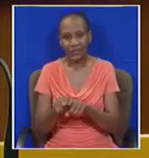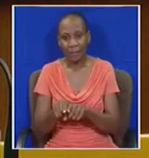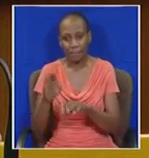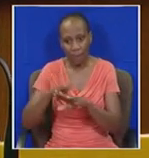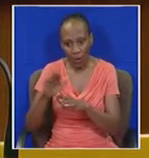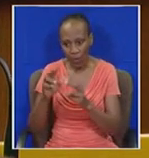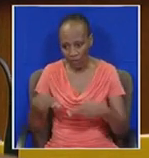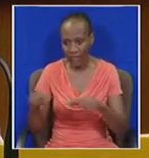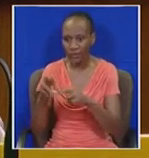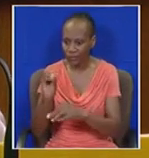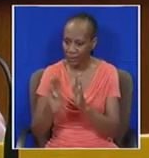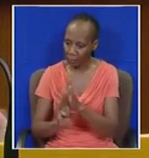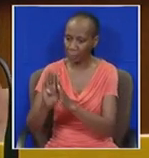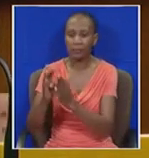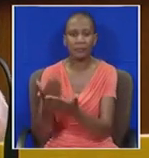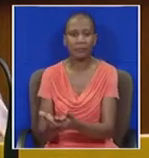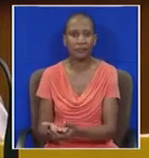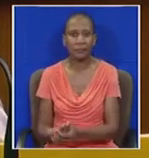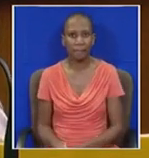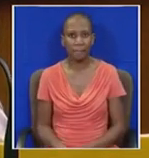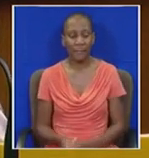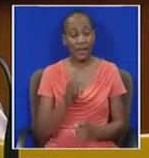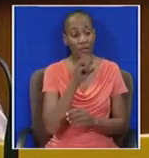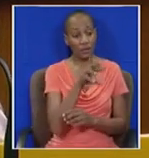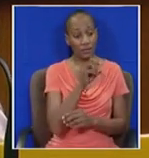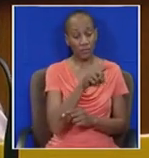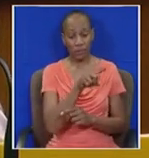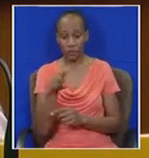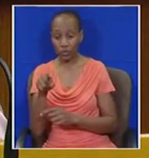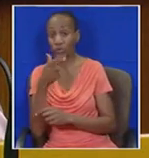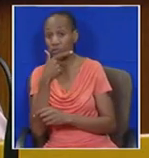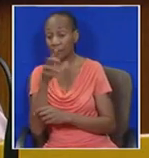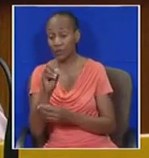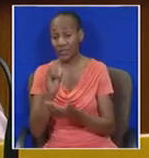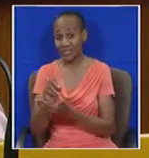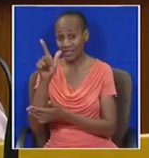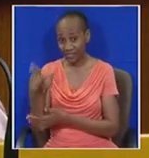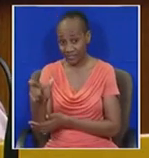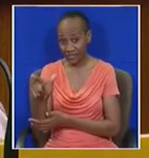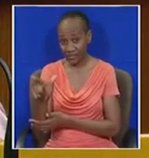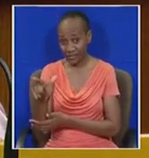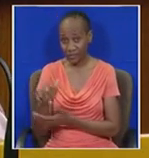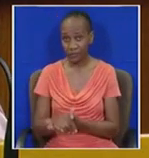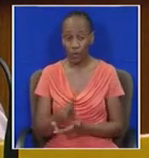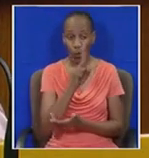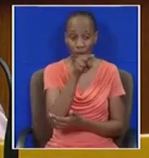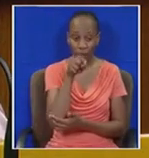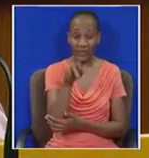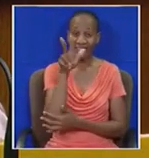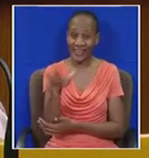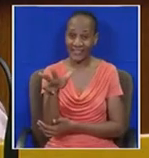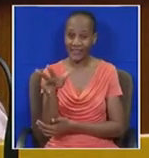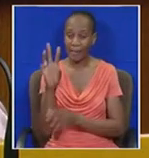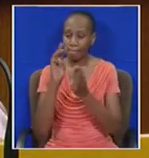value. Now, between September and December 2017, 1.8